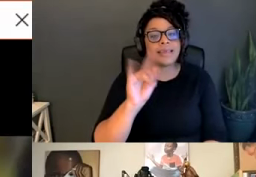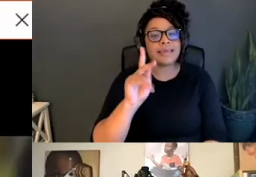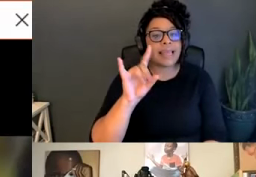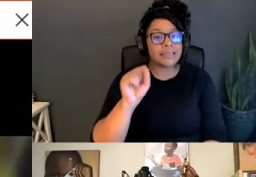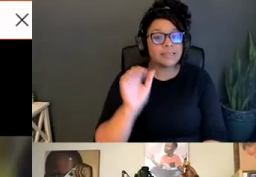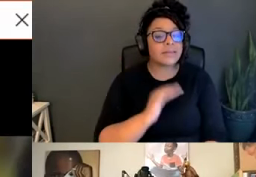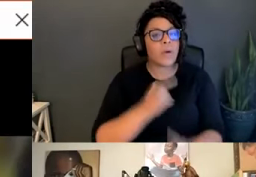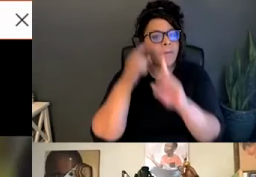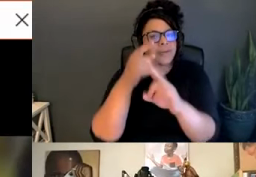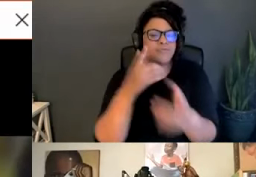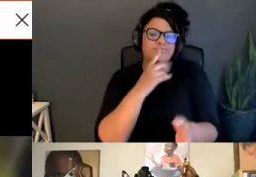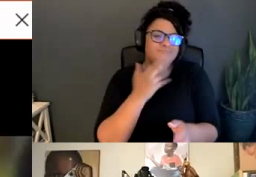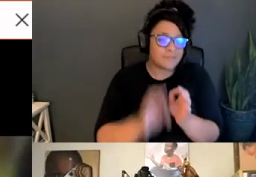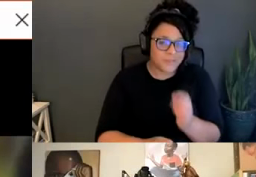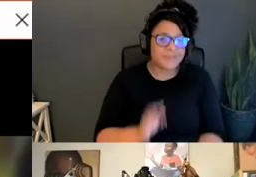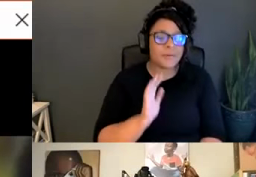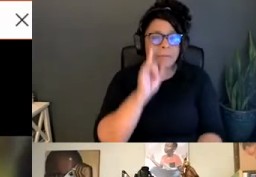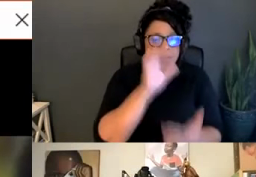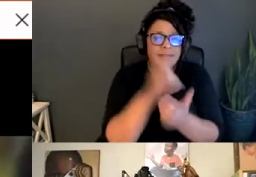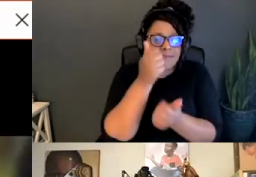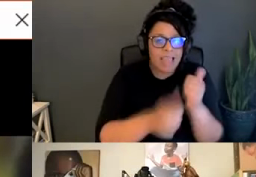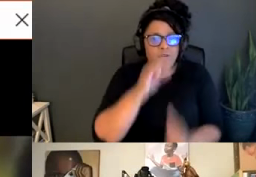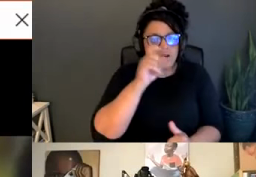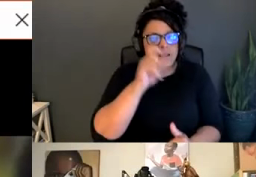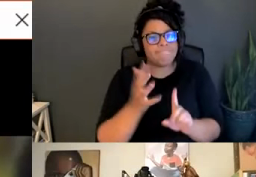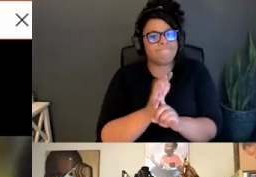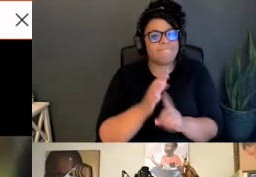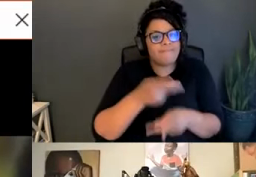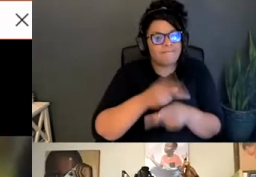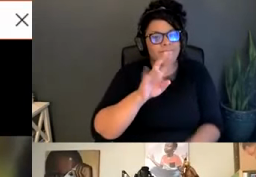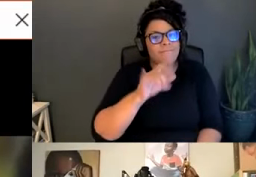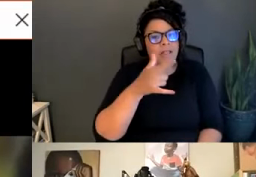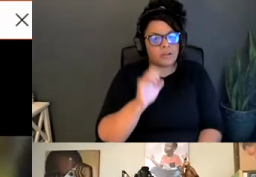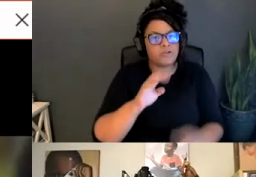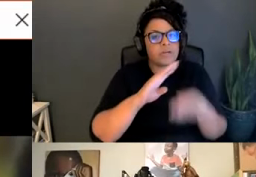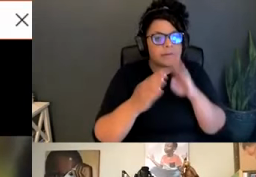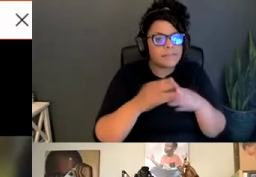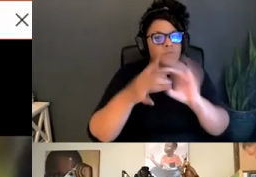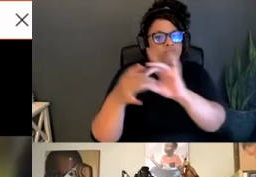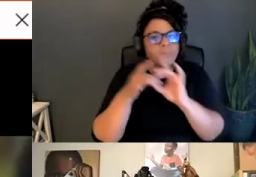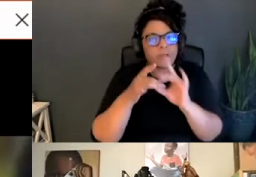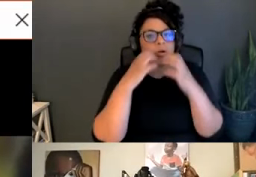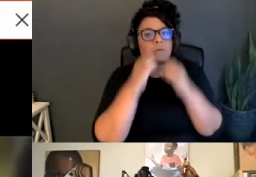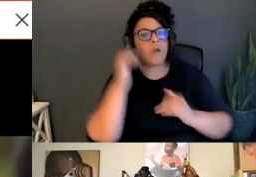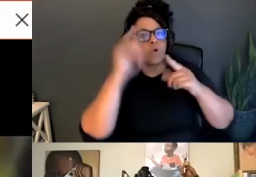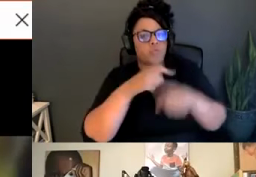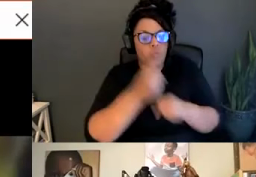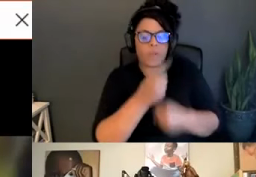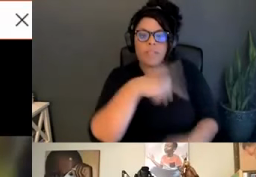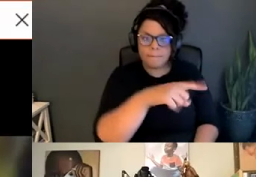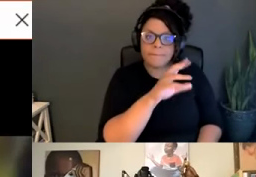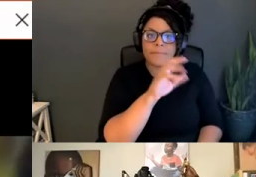is simple. We believe that every child needs that village, the connected community of caring adults to support them, and the safe and